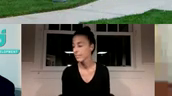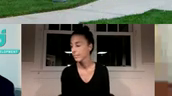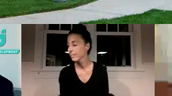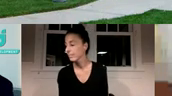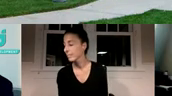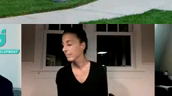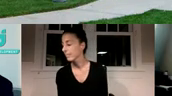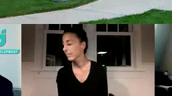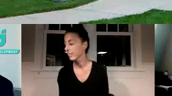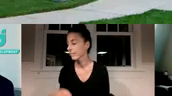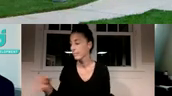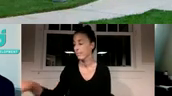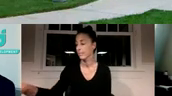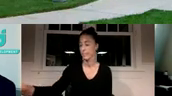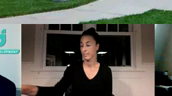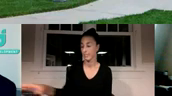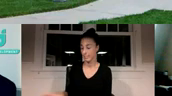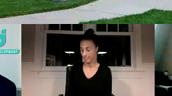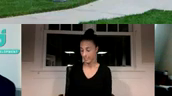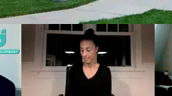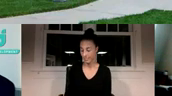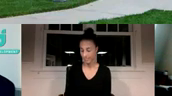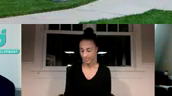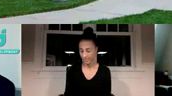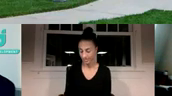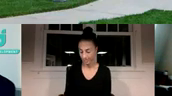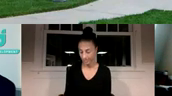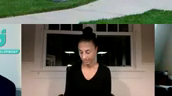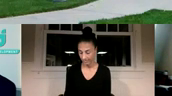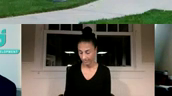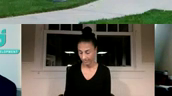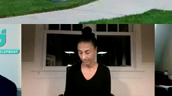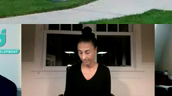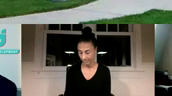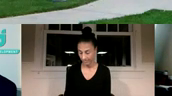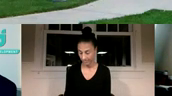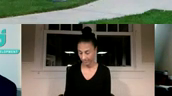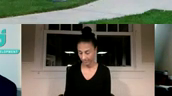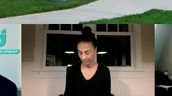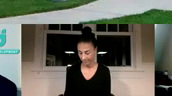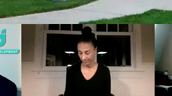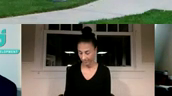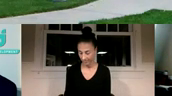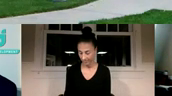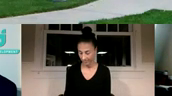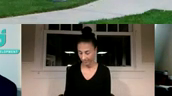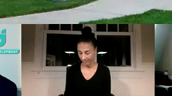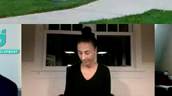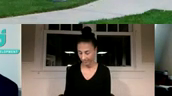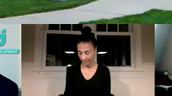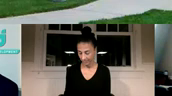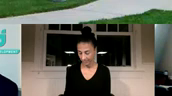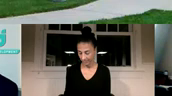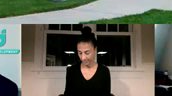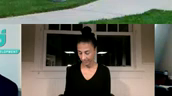one of the owners of the company. And we have been working with the owner of this site for the last few months on a potential